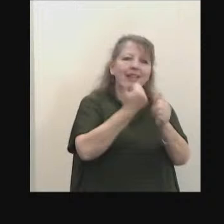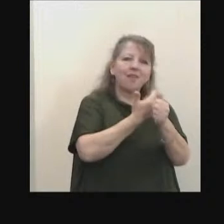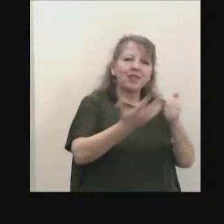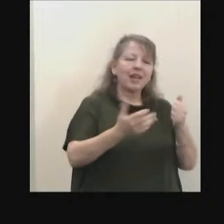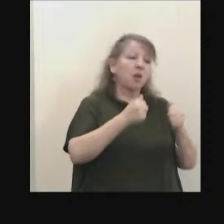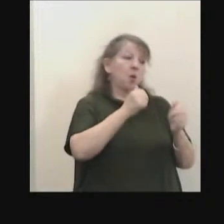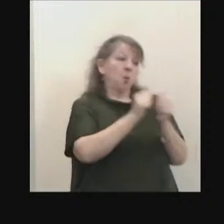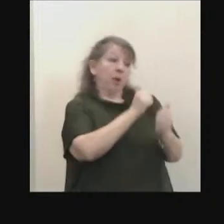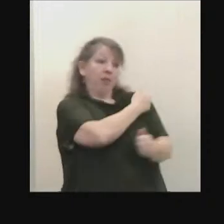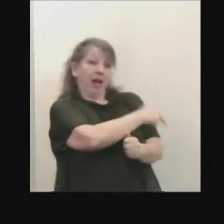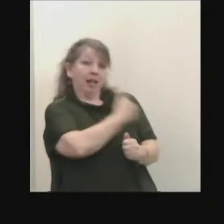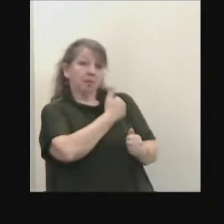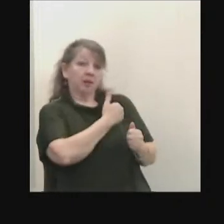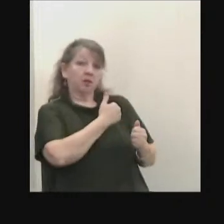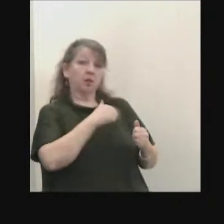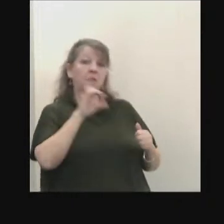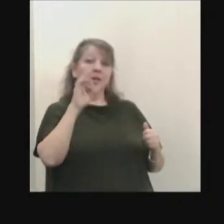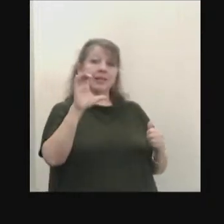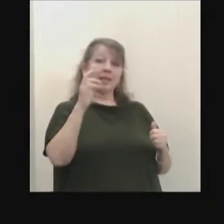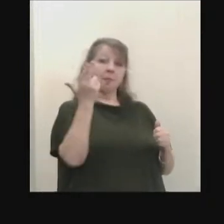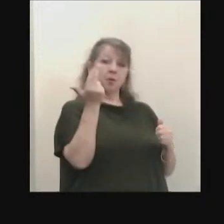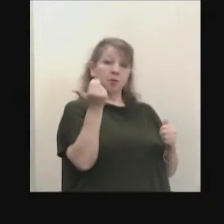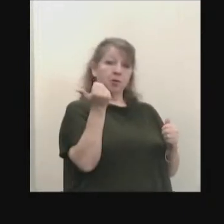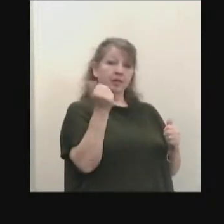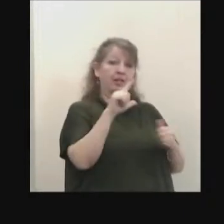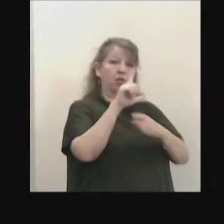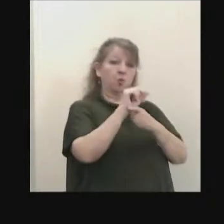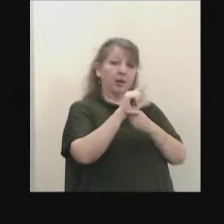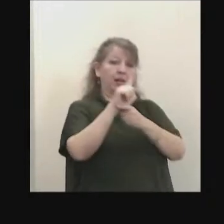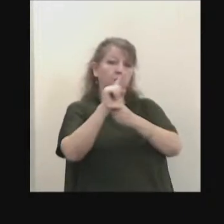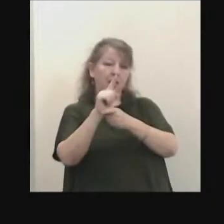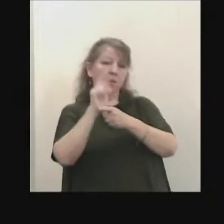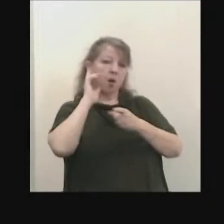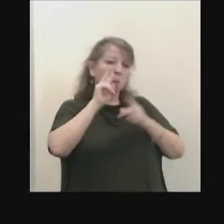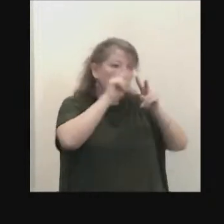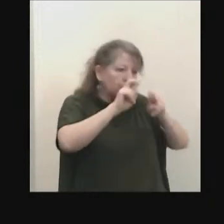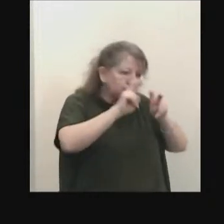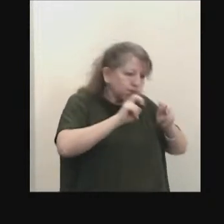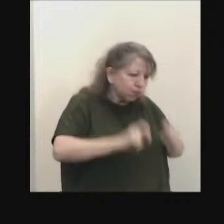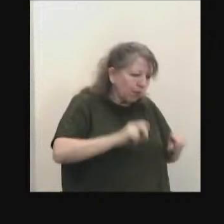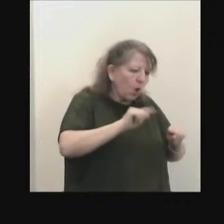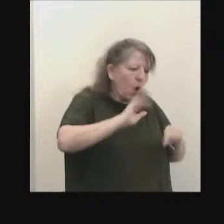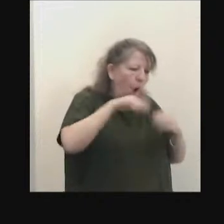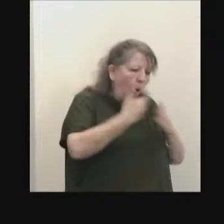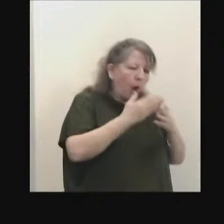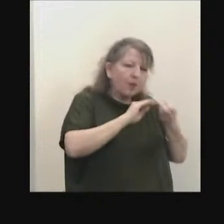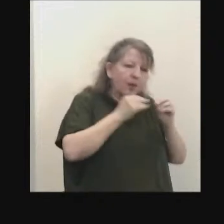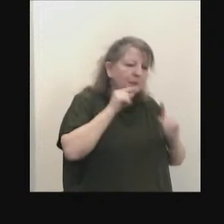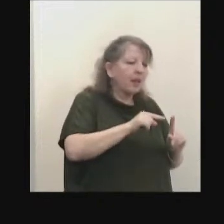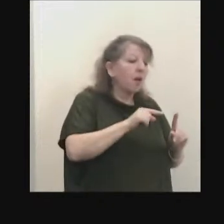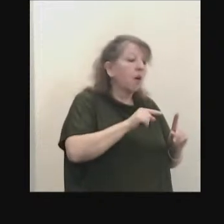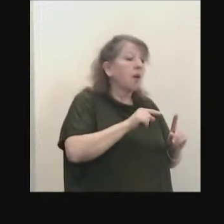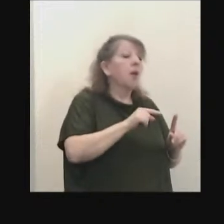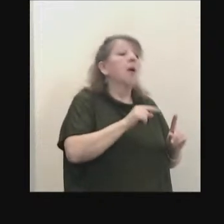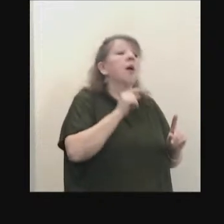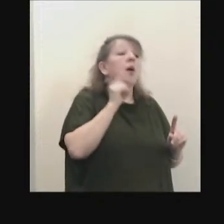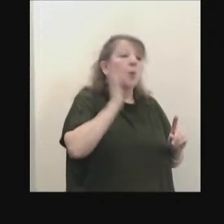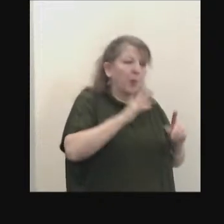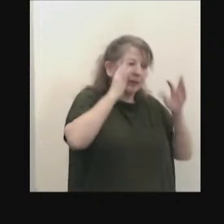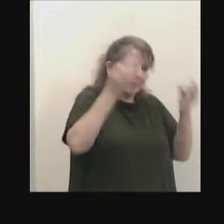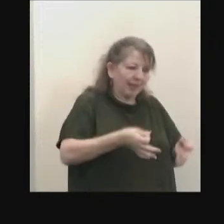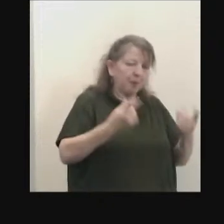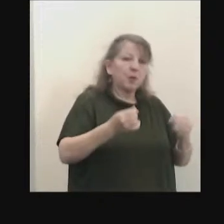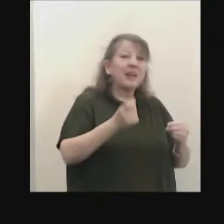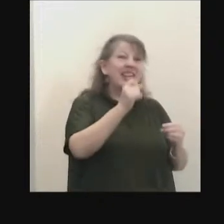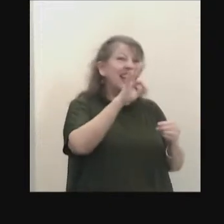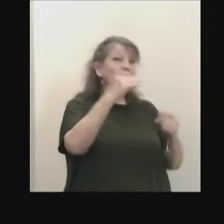on December 13th, 2021, unless the conditions require an earlier implementation. So between when we announced